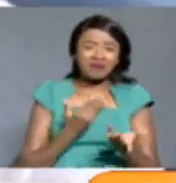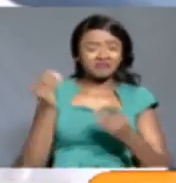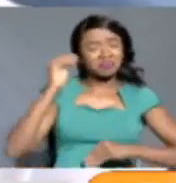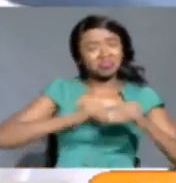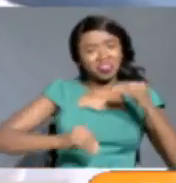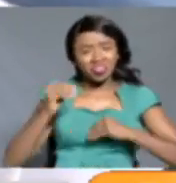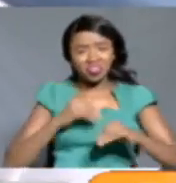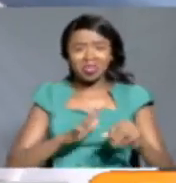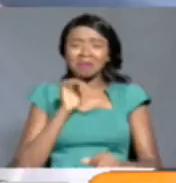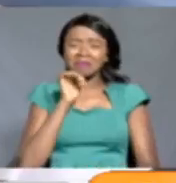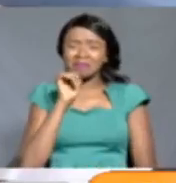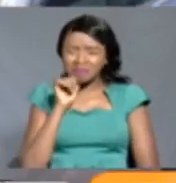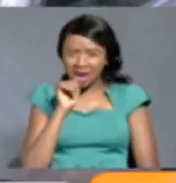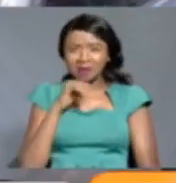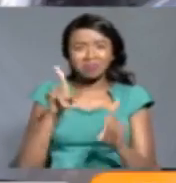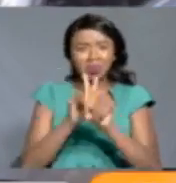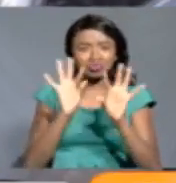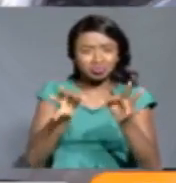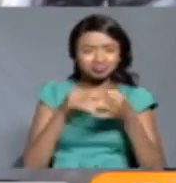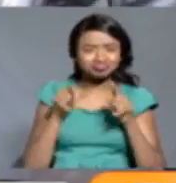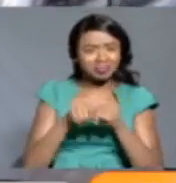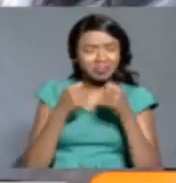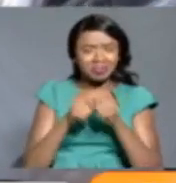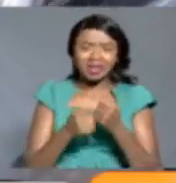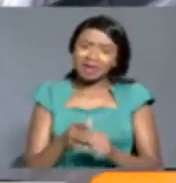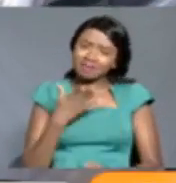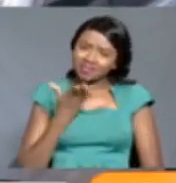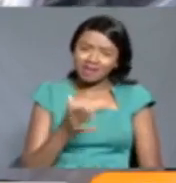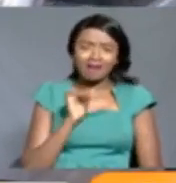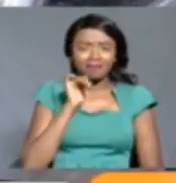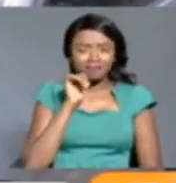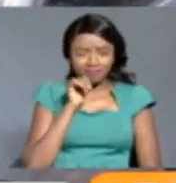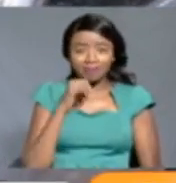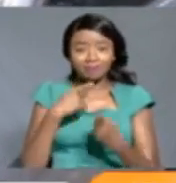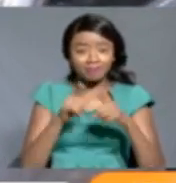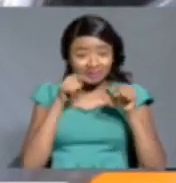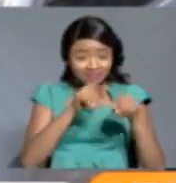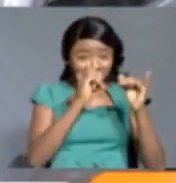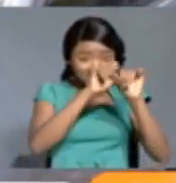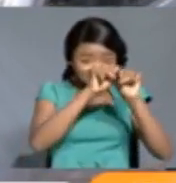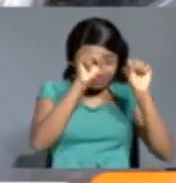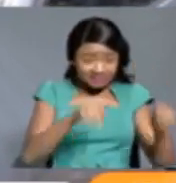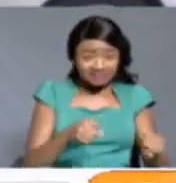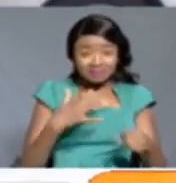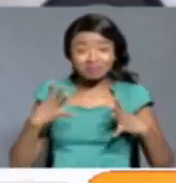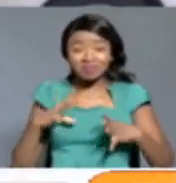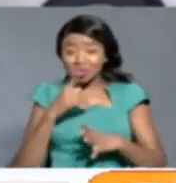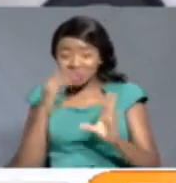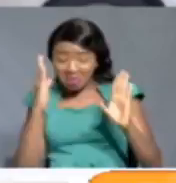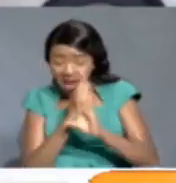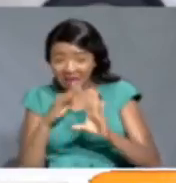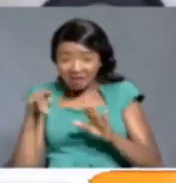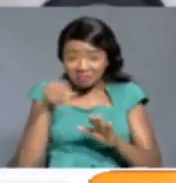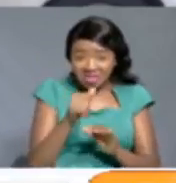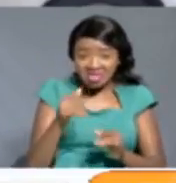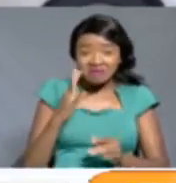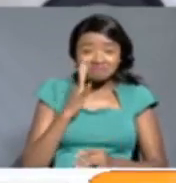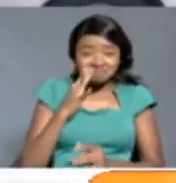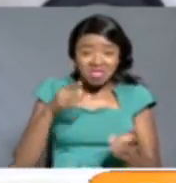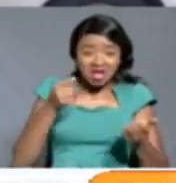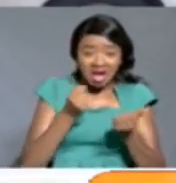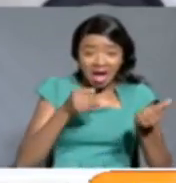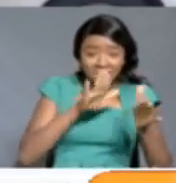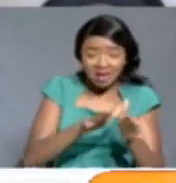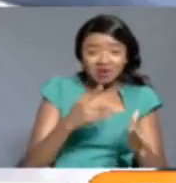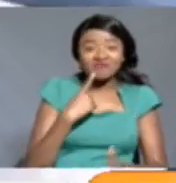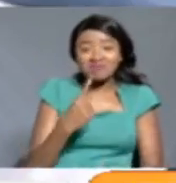backlog, a lot of accounting. The system spells doom for those who have always evaded payment of the daily parking fee of 100